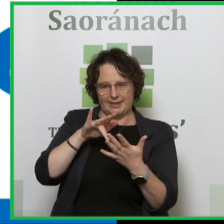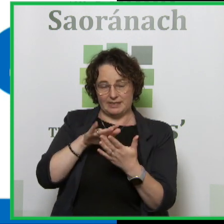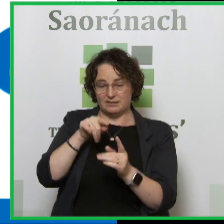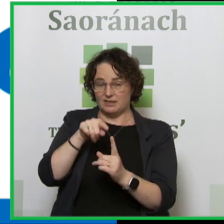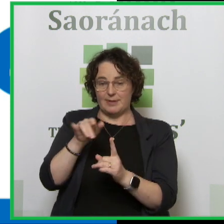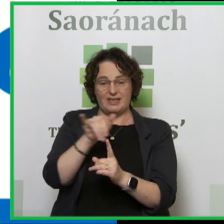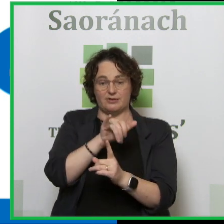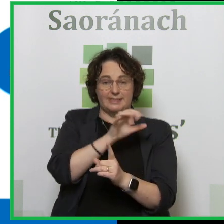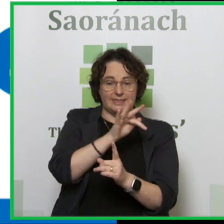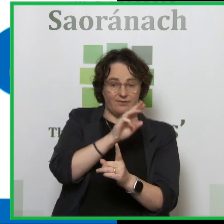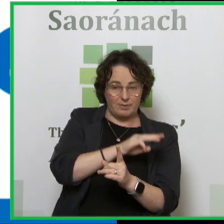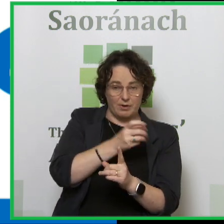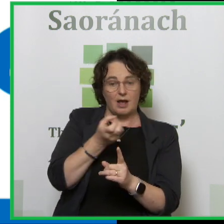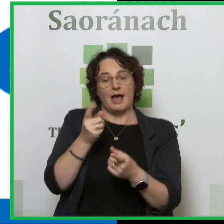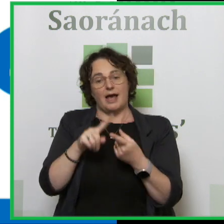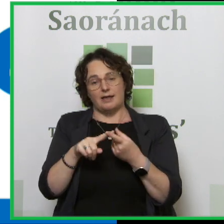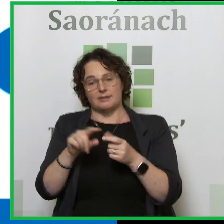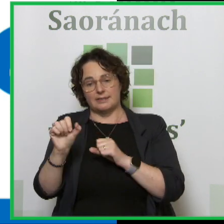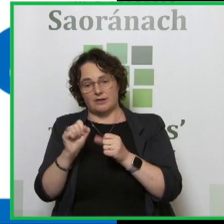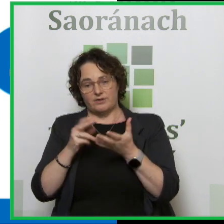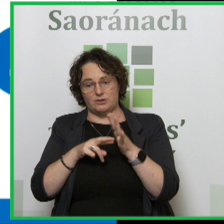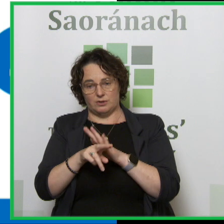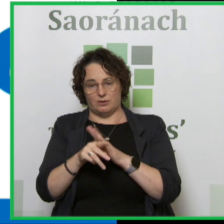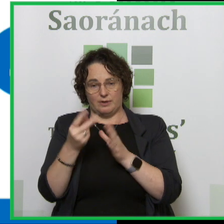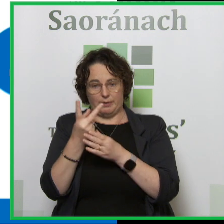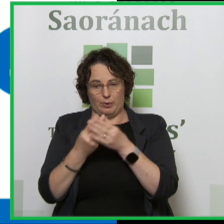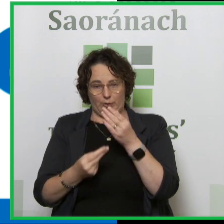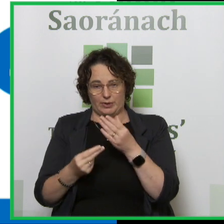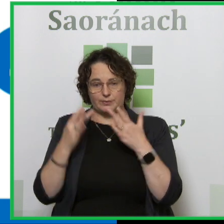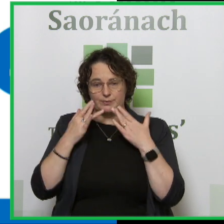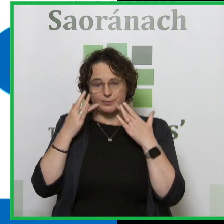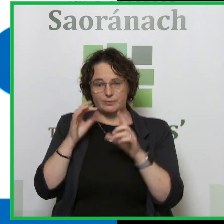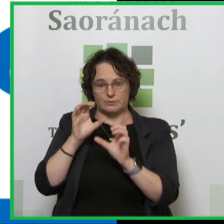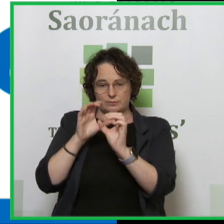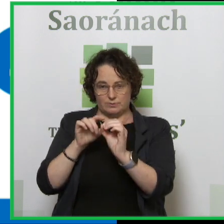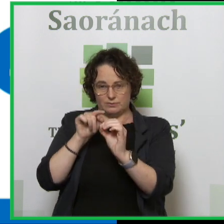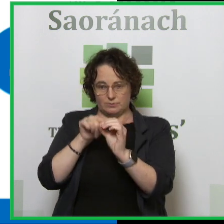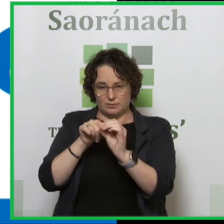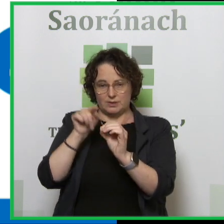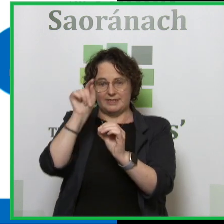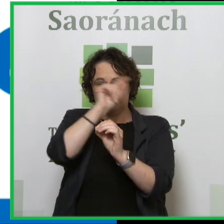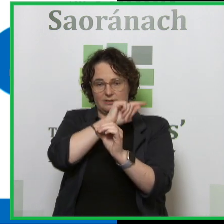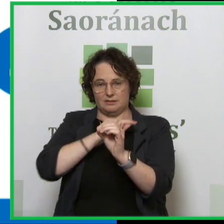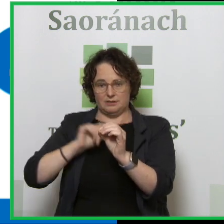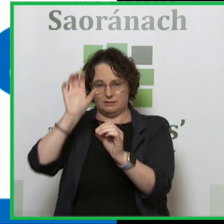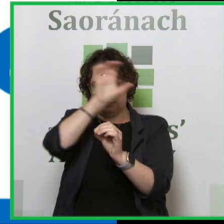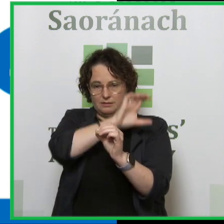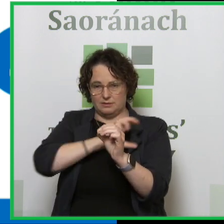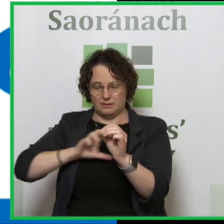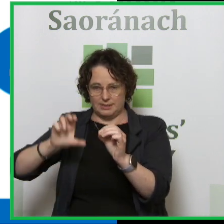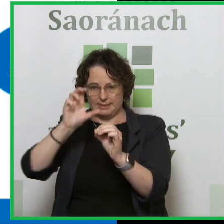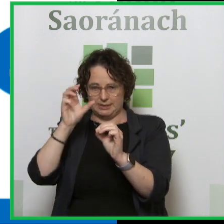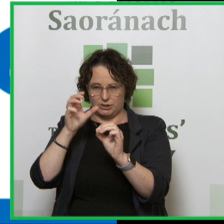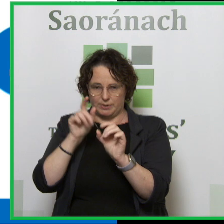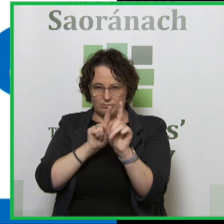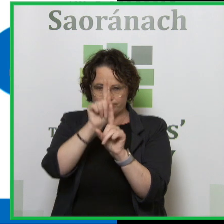member and a service user rather. These are the areas of the ecosystem that need to be targeted